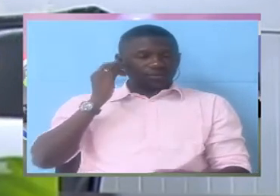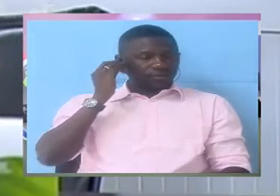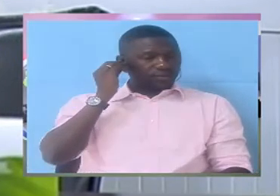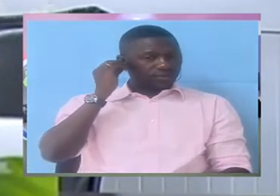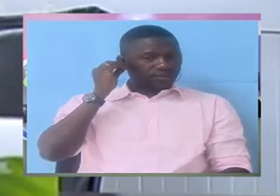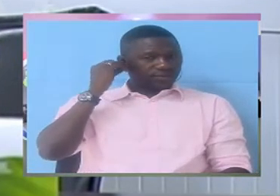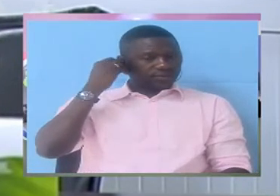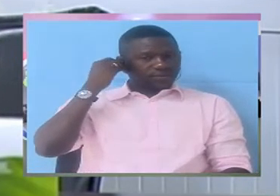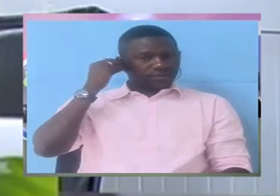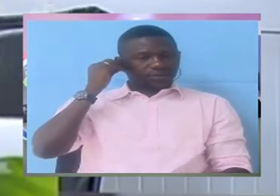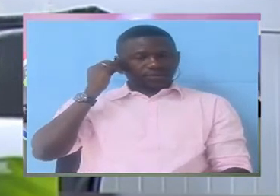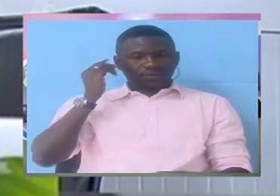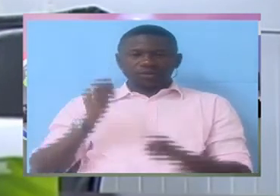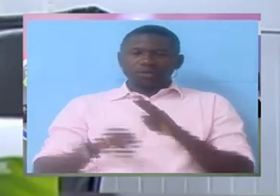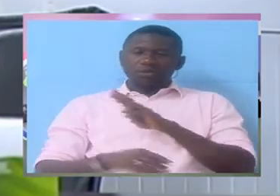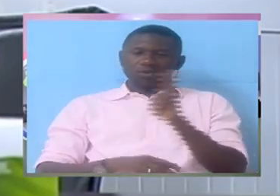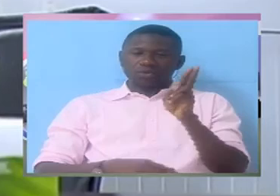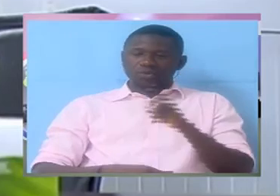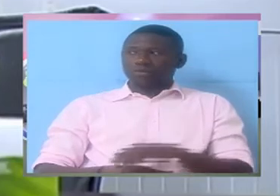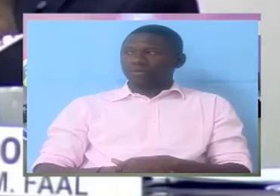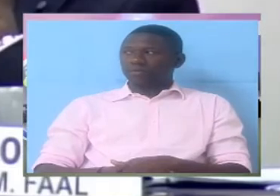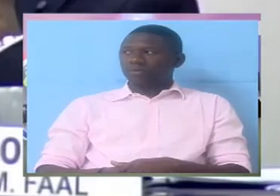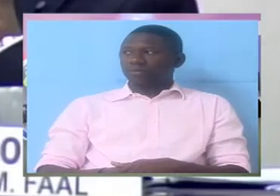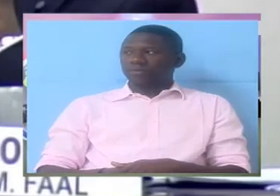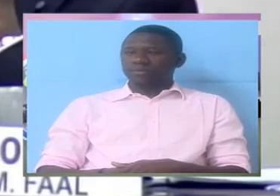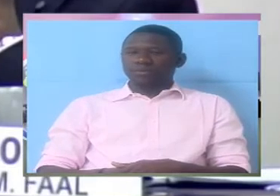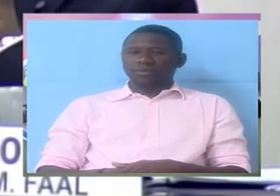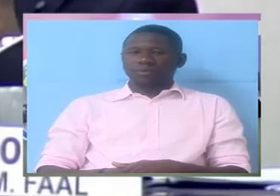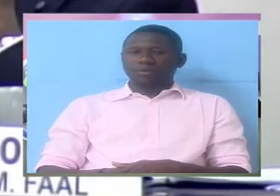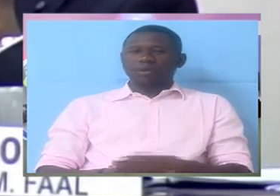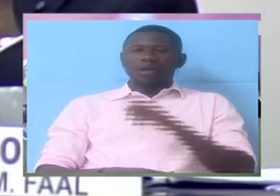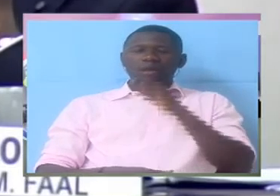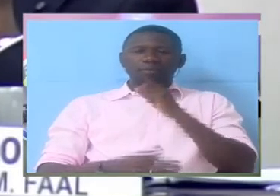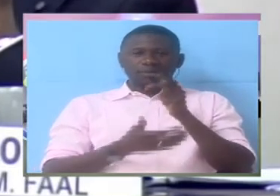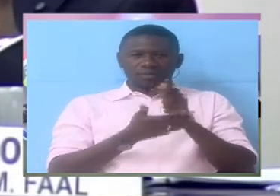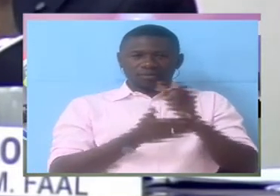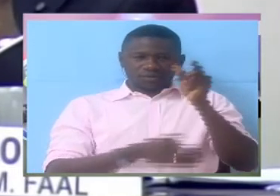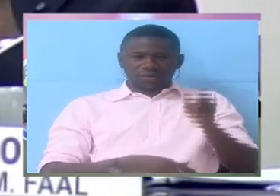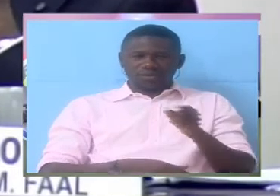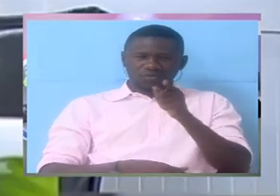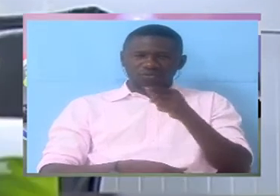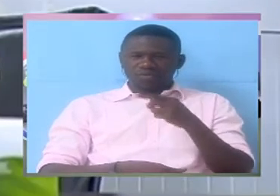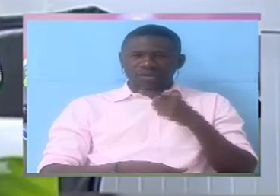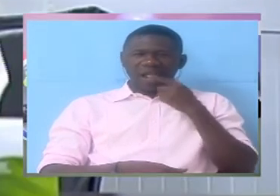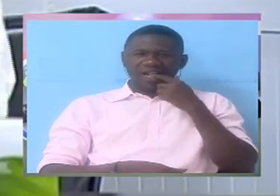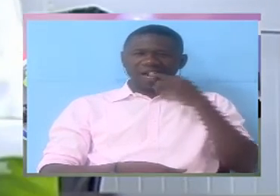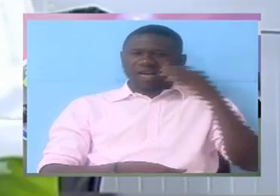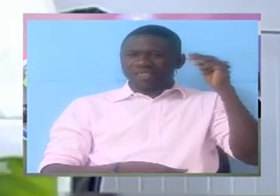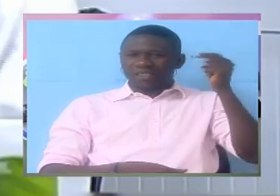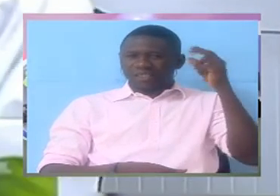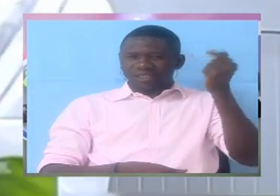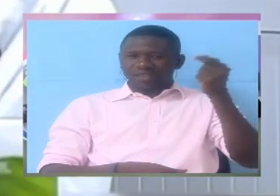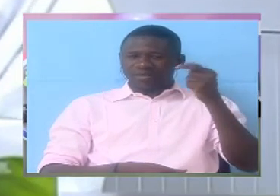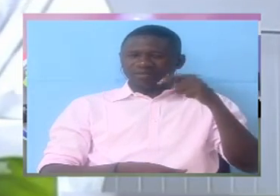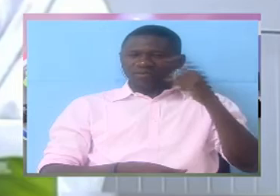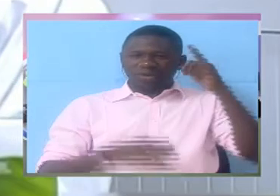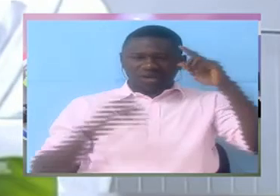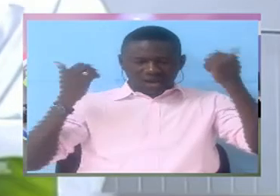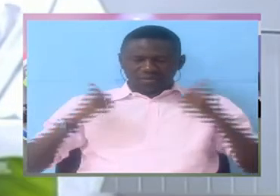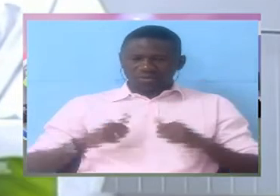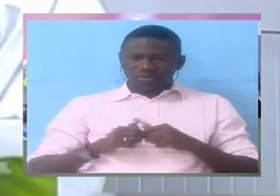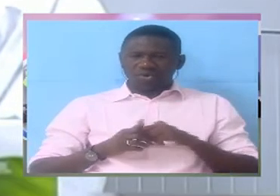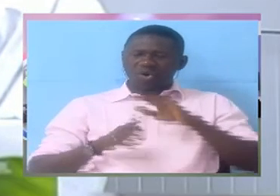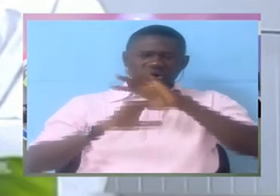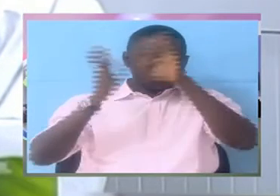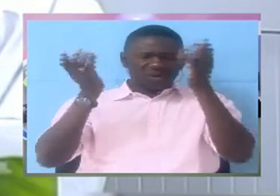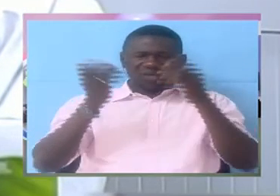No. Mr. Witness, do you have any regrets for what has happened? Sedo, membe ko membe tamade buloko no. Fo yen kula